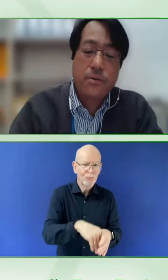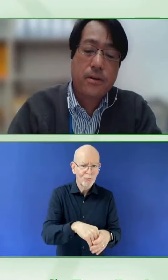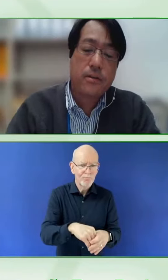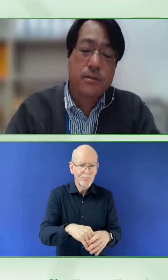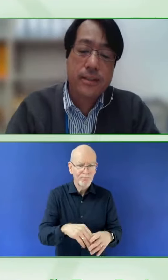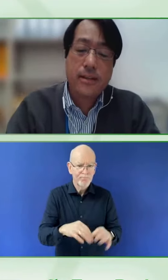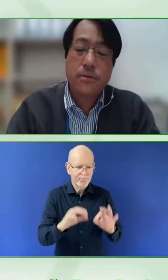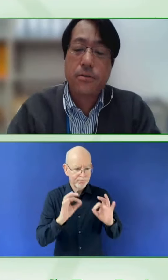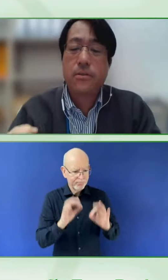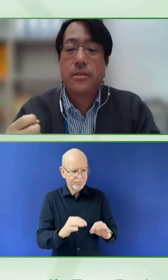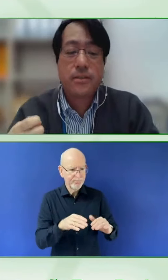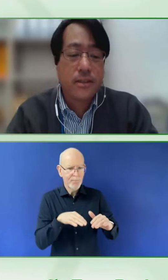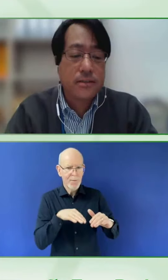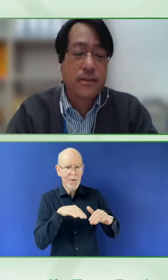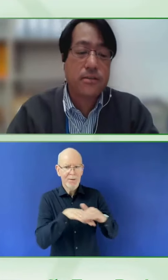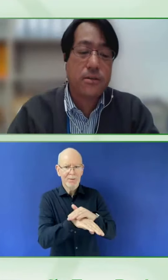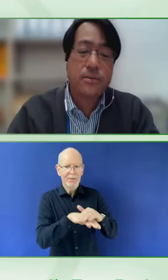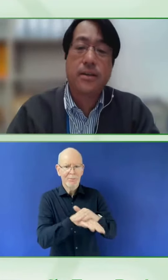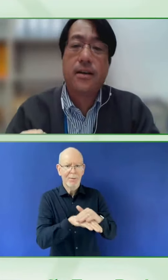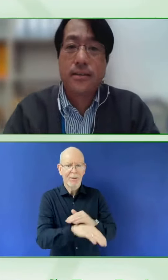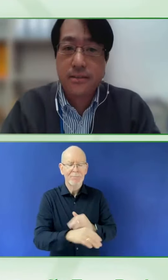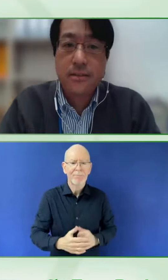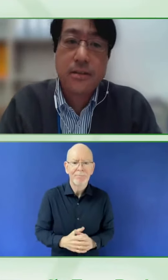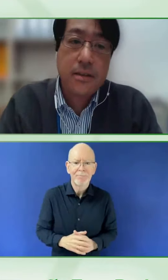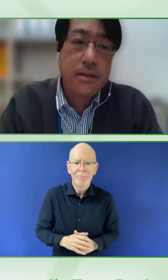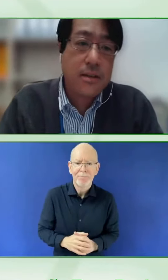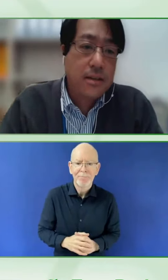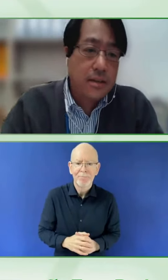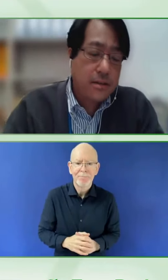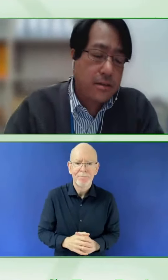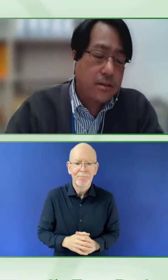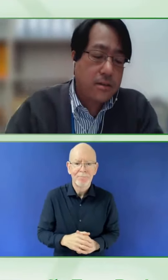attentive care were critical for the success of the hackathon.